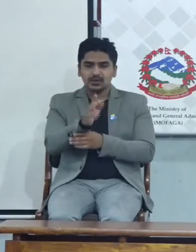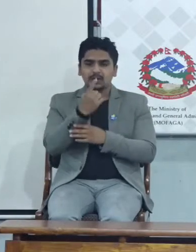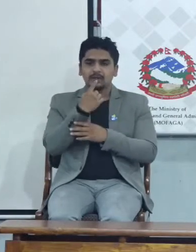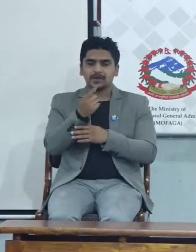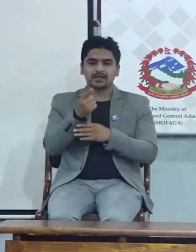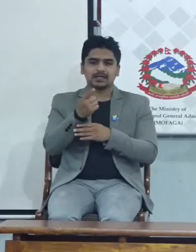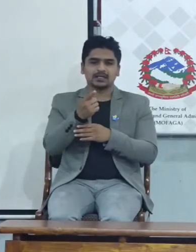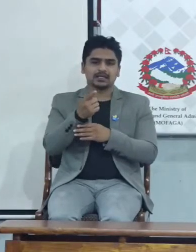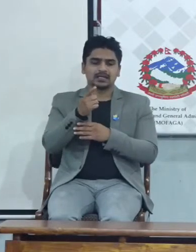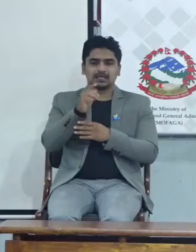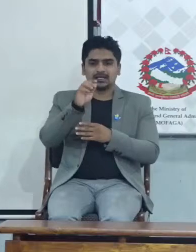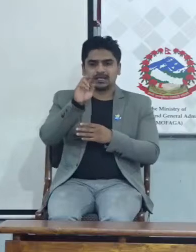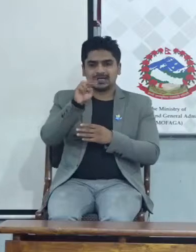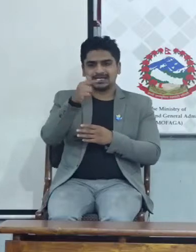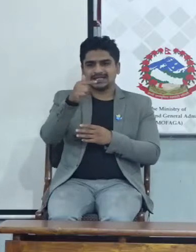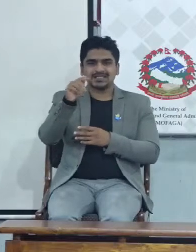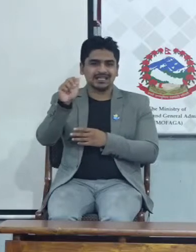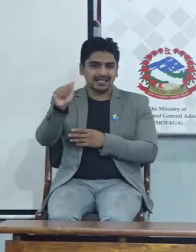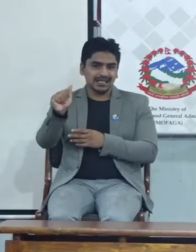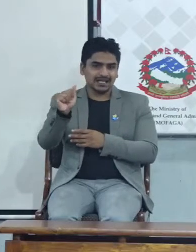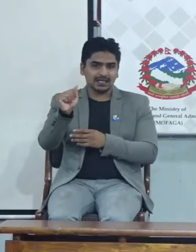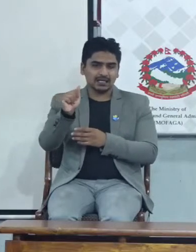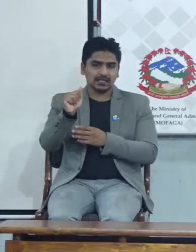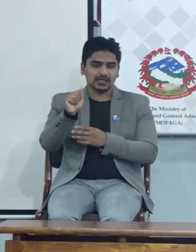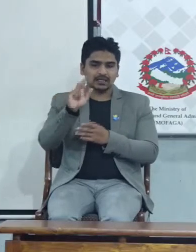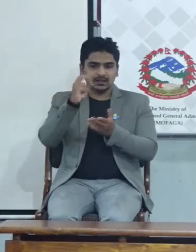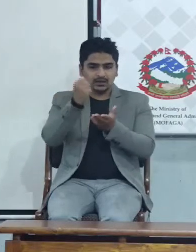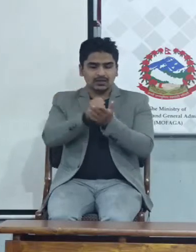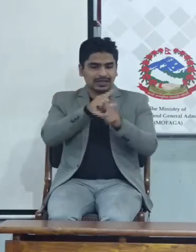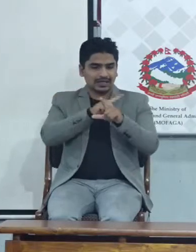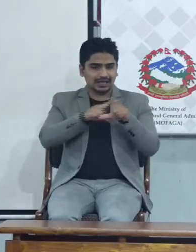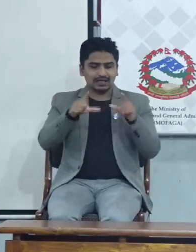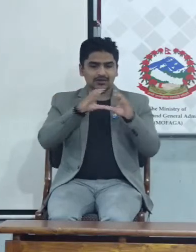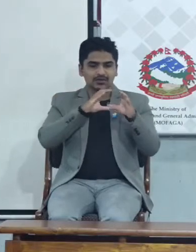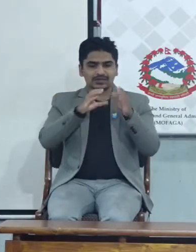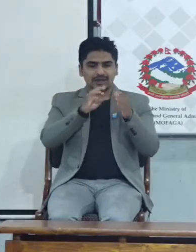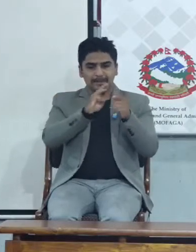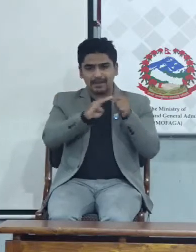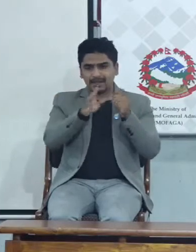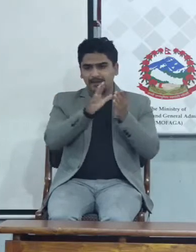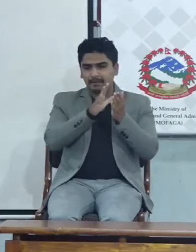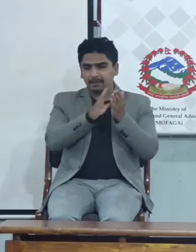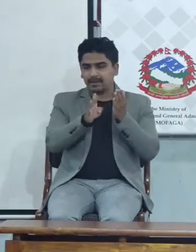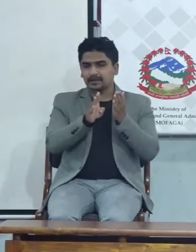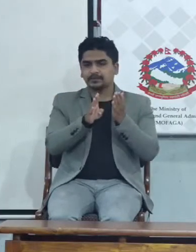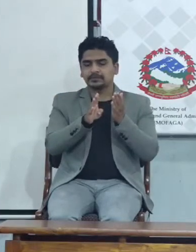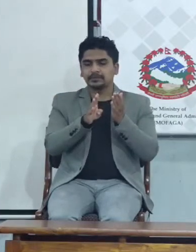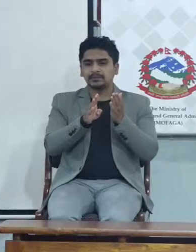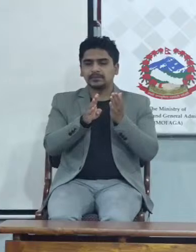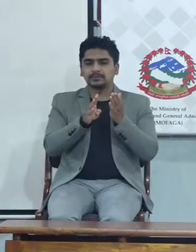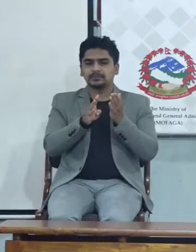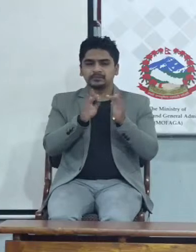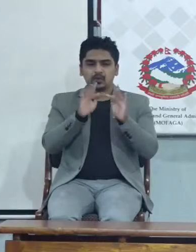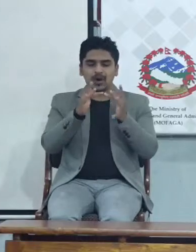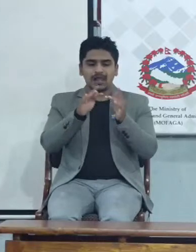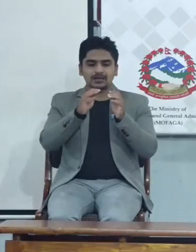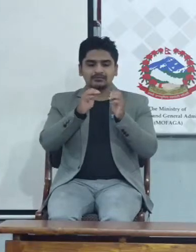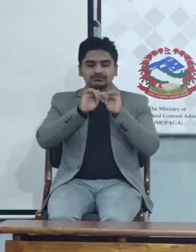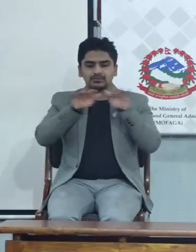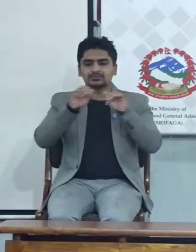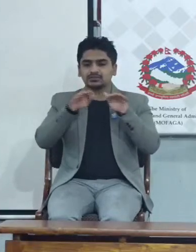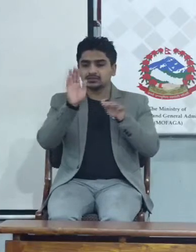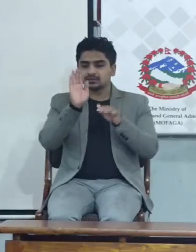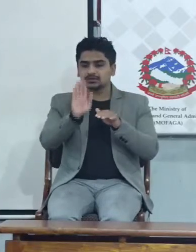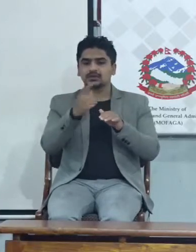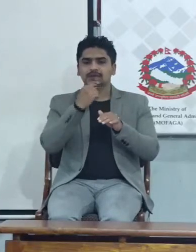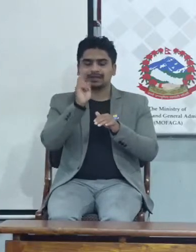if that is an unregistered site, and if there is an online method, then we can request to the Nepal Telecom Authority to block that.